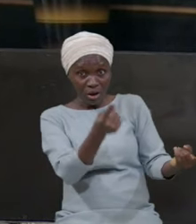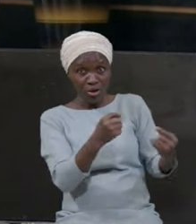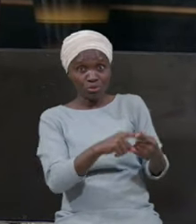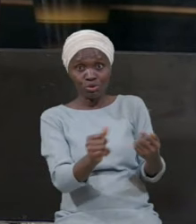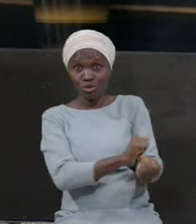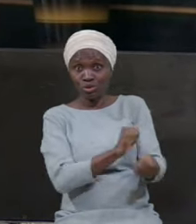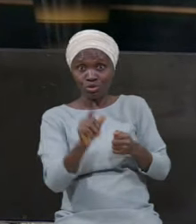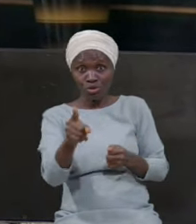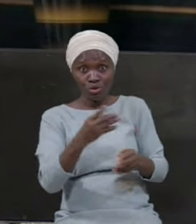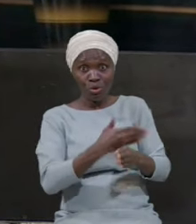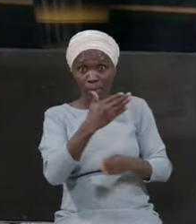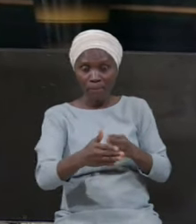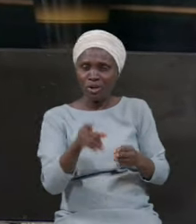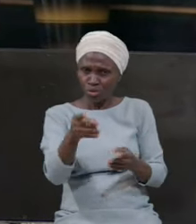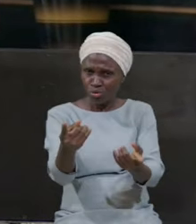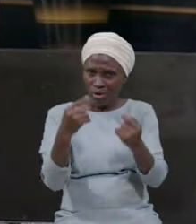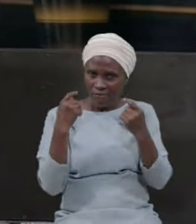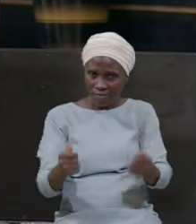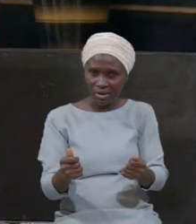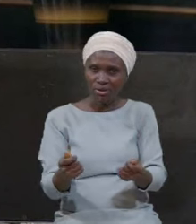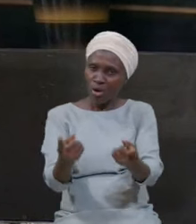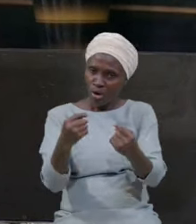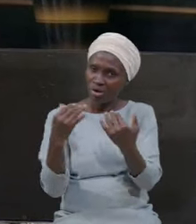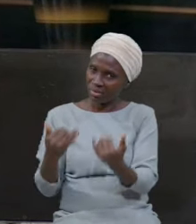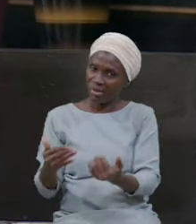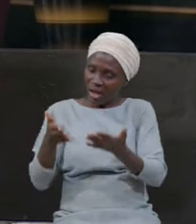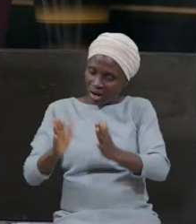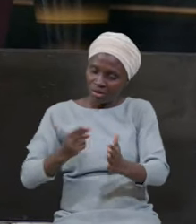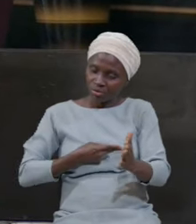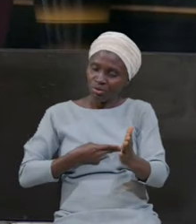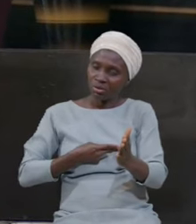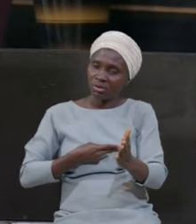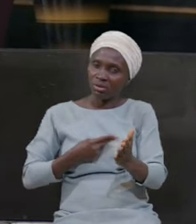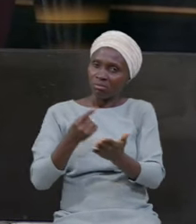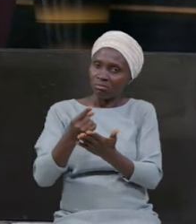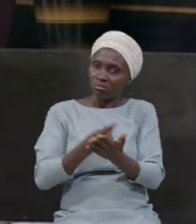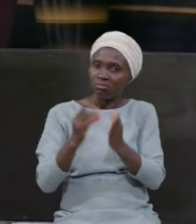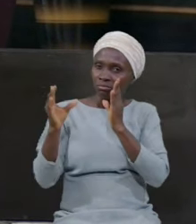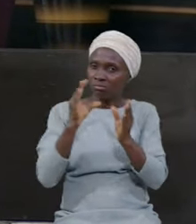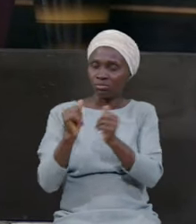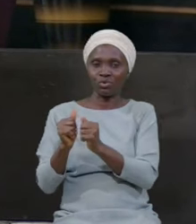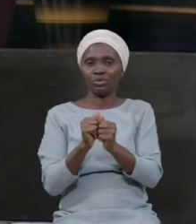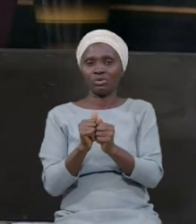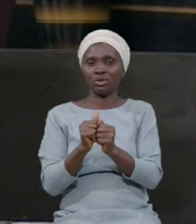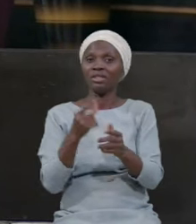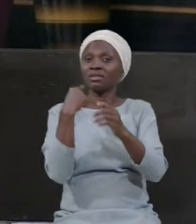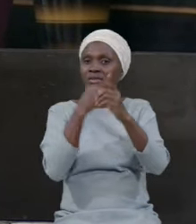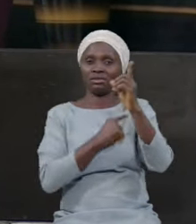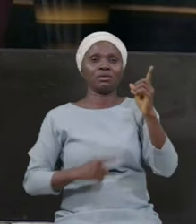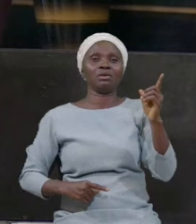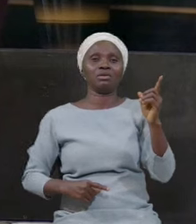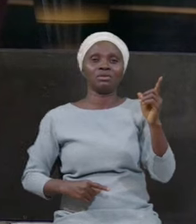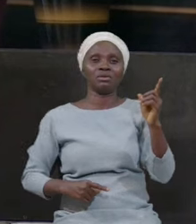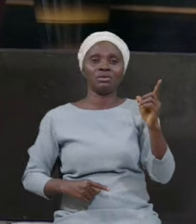and let us reason together, says the Lord. Though your sins be as